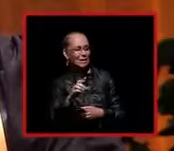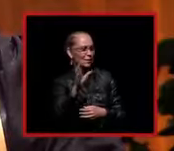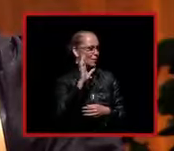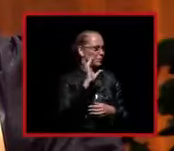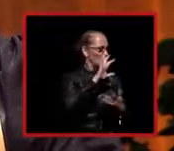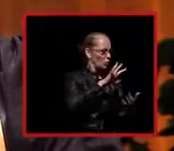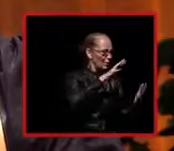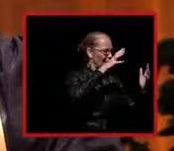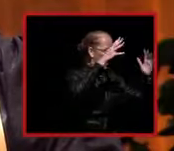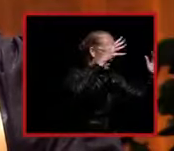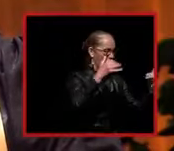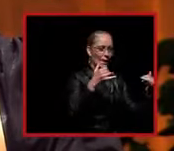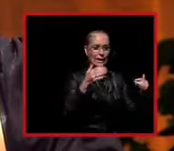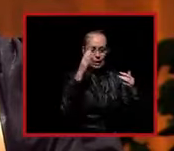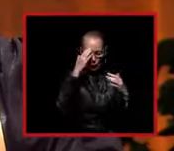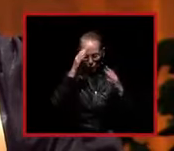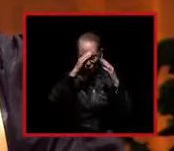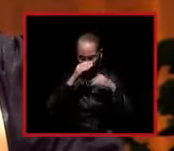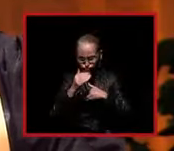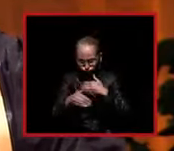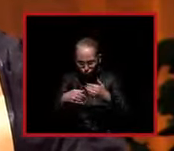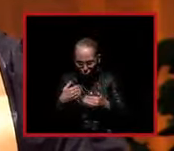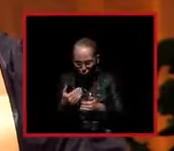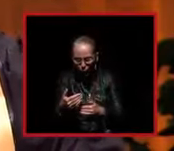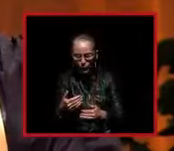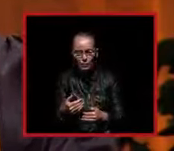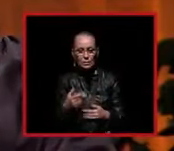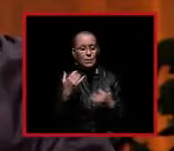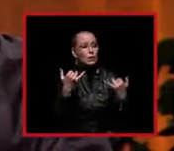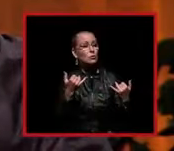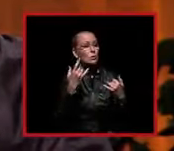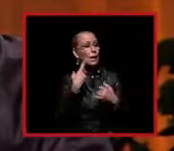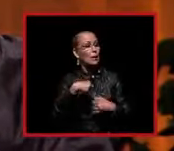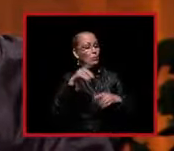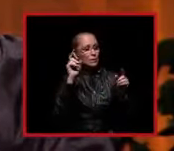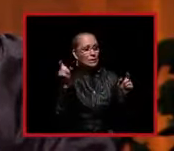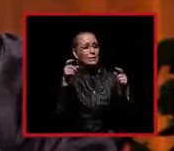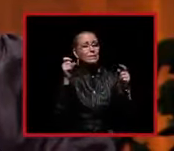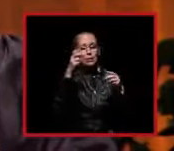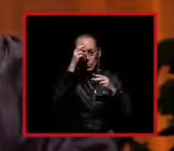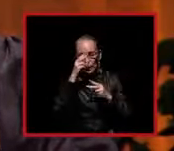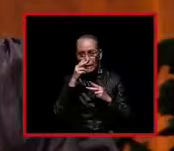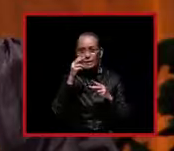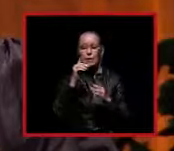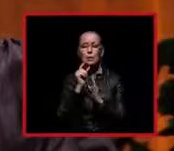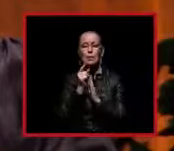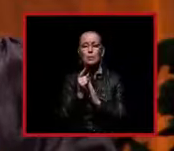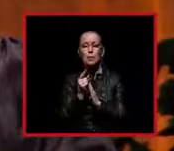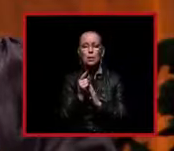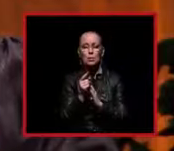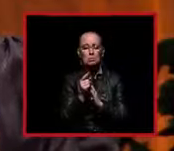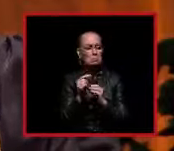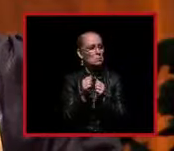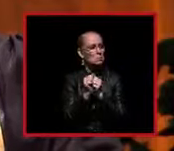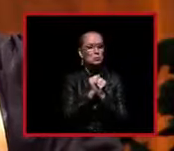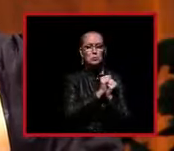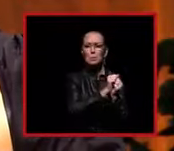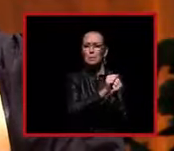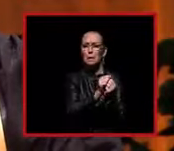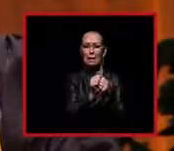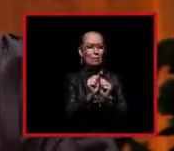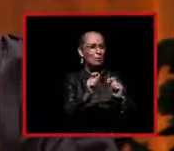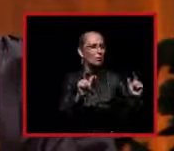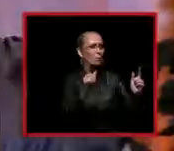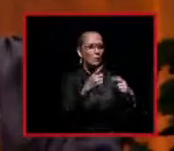know the beauty and hope we could not see. Today, we celebrate an honorable moment. We sit here side by side,